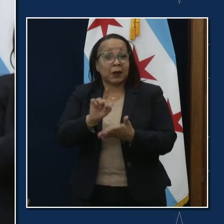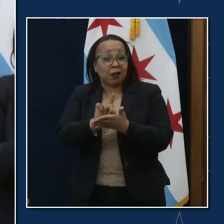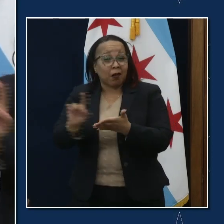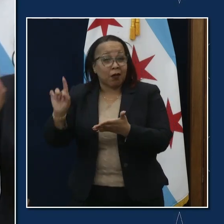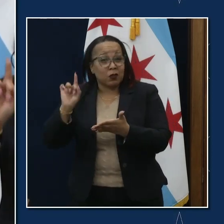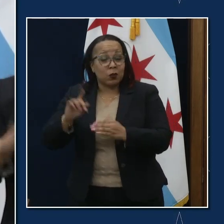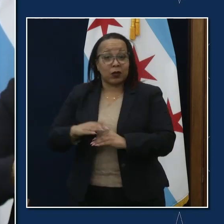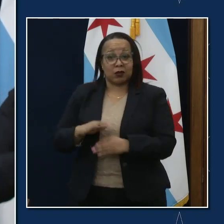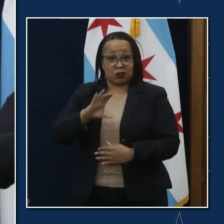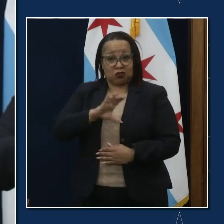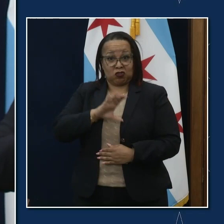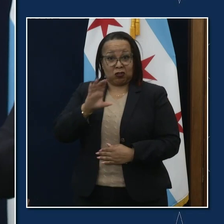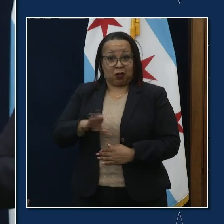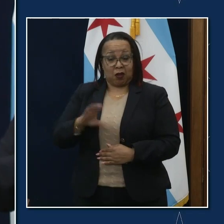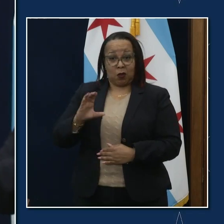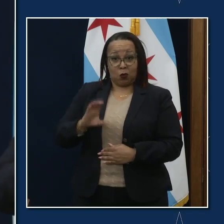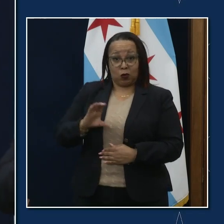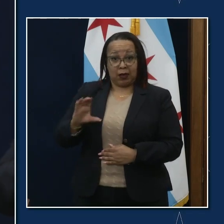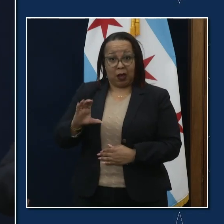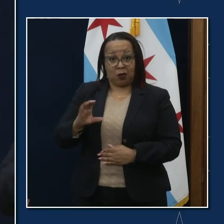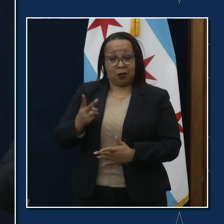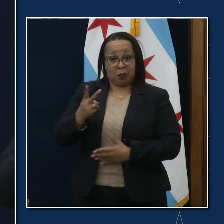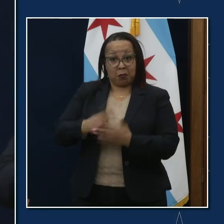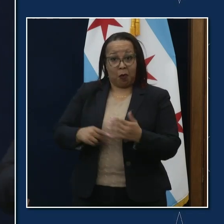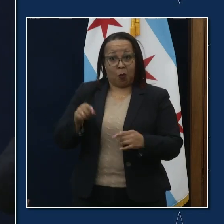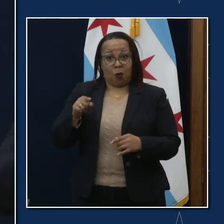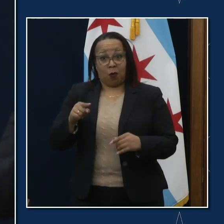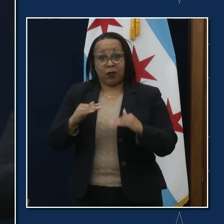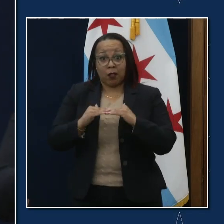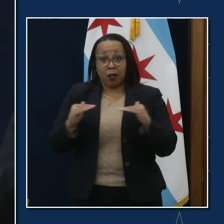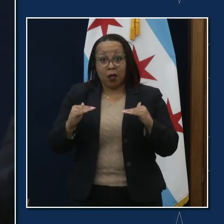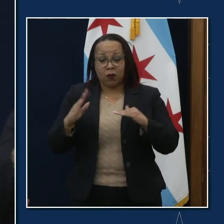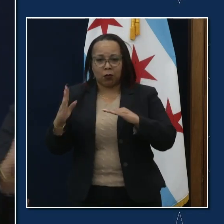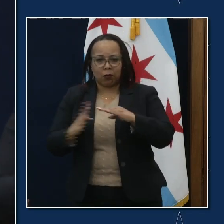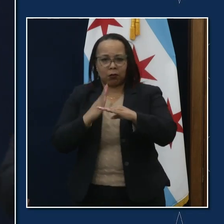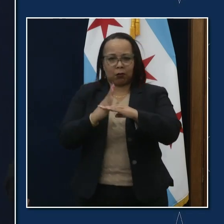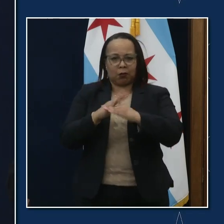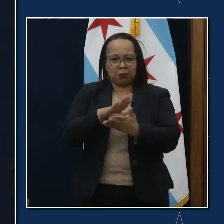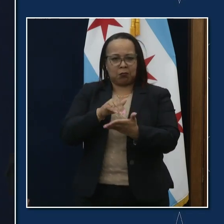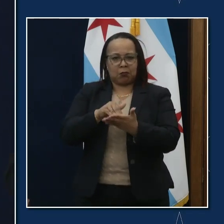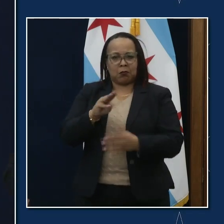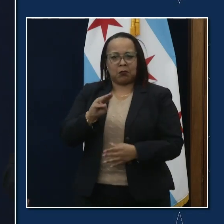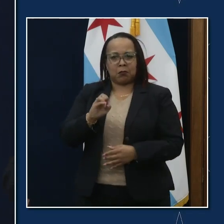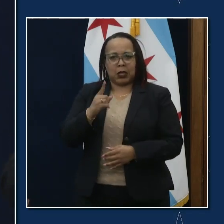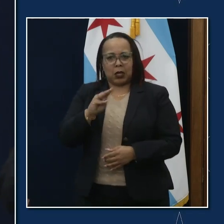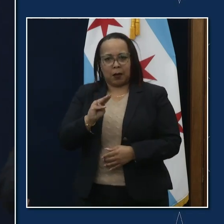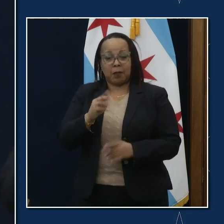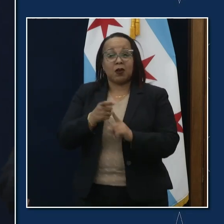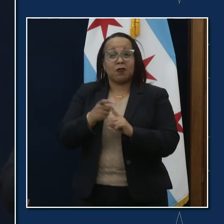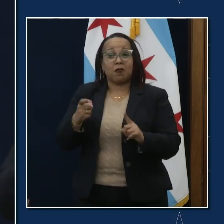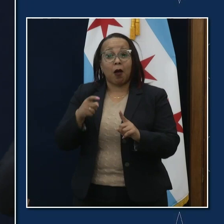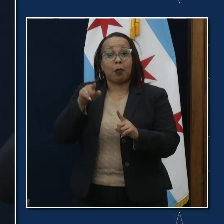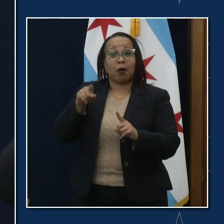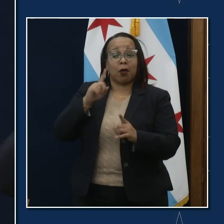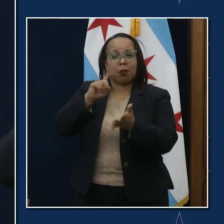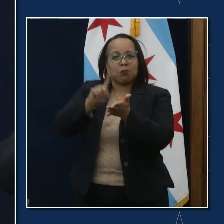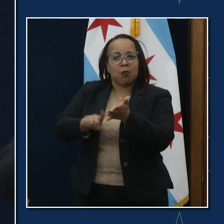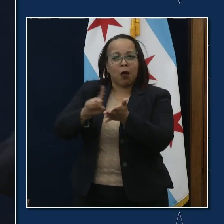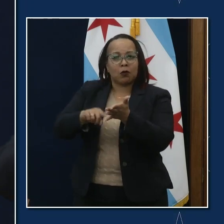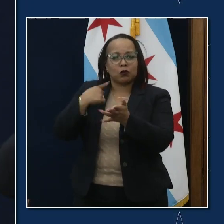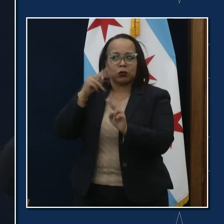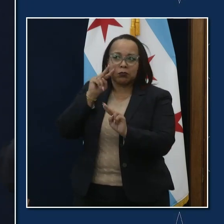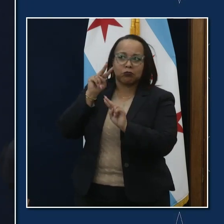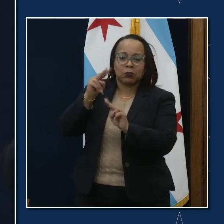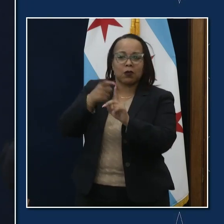week, Chicago and Cook County remain in the medium COVID-19 community level, according to the metrics that we